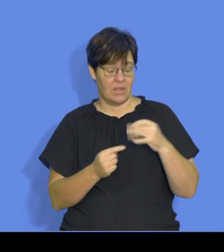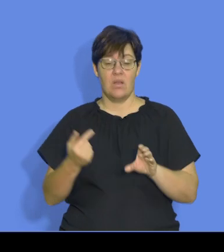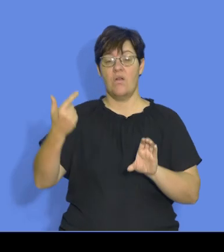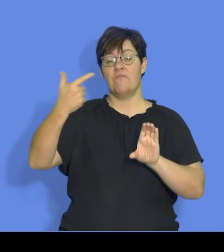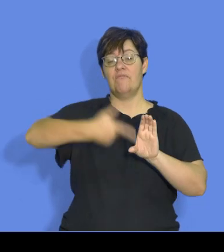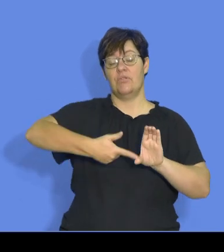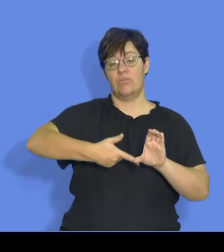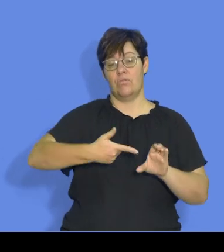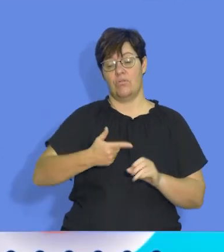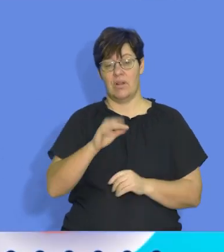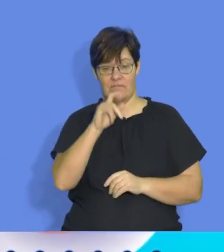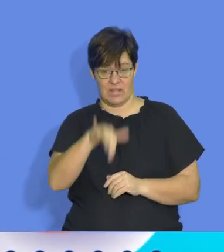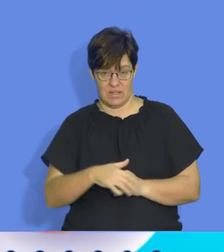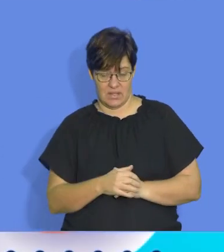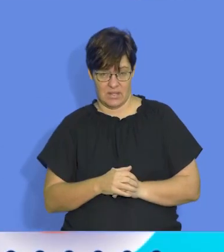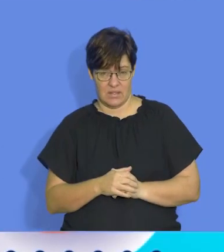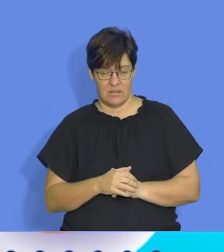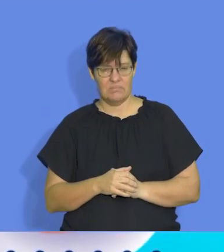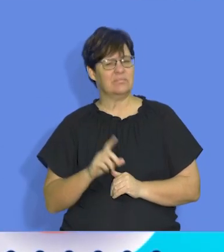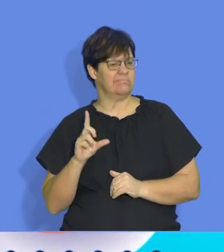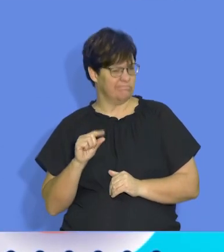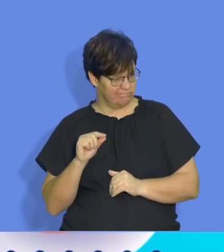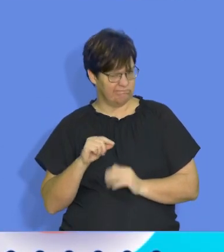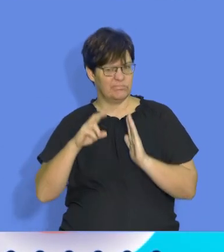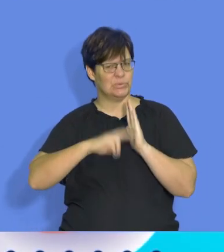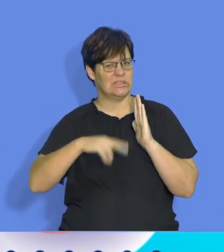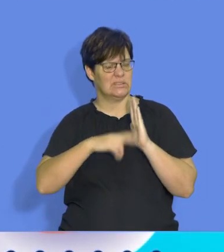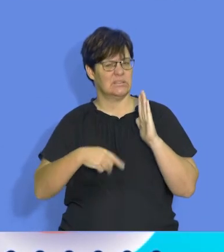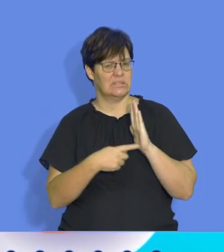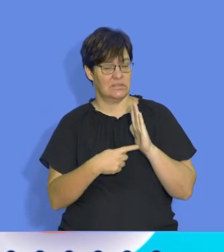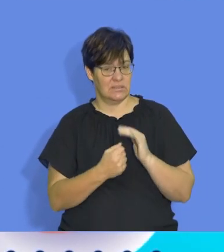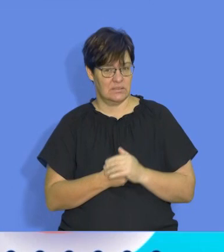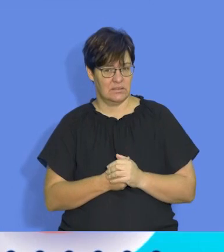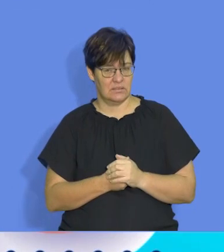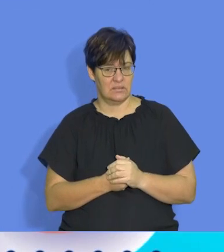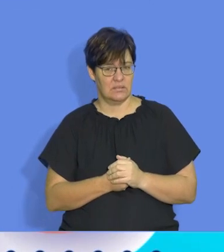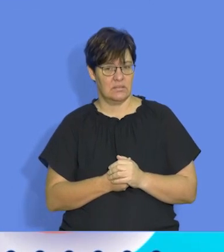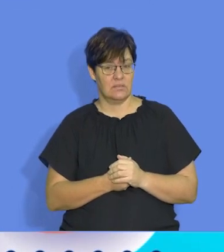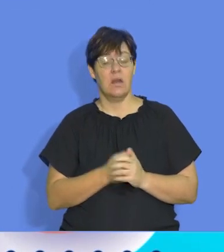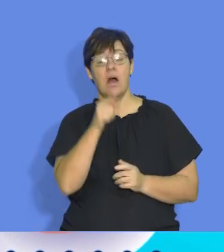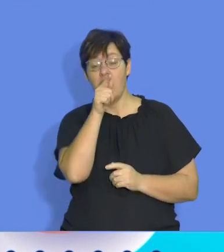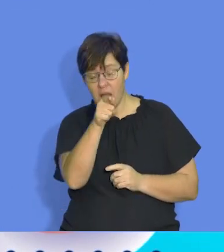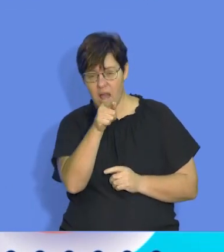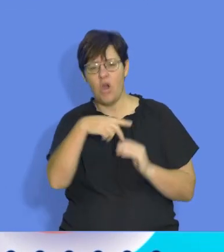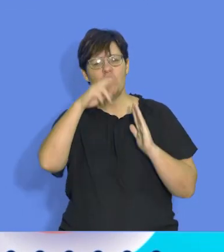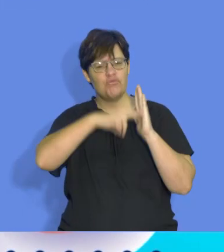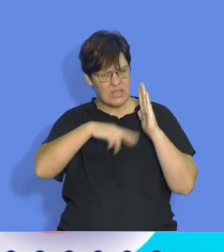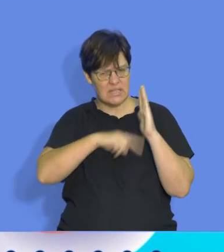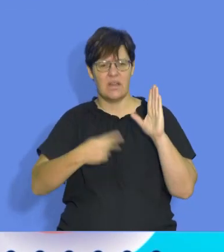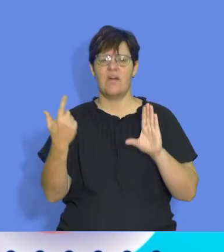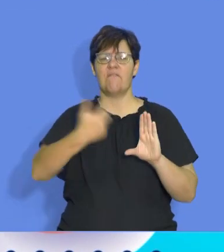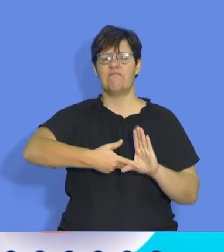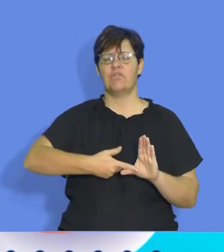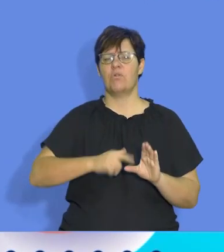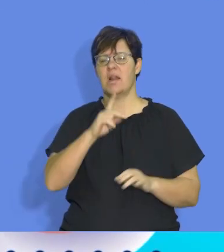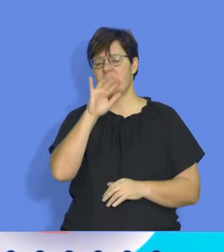This one is it's interesting to read about it. And one of the things I would implore you to do is read about the fuel levy and find